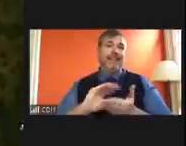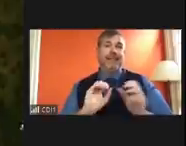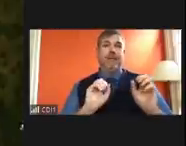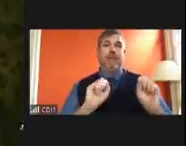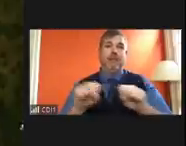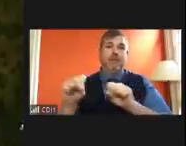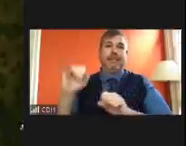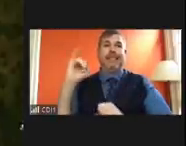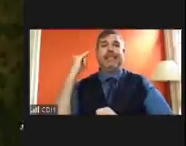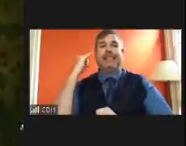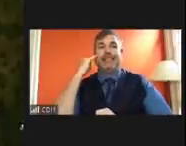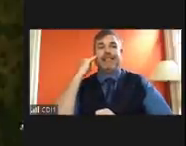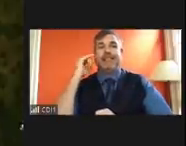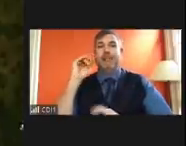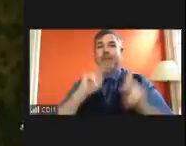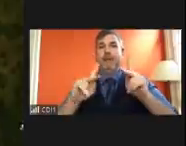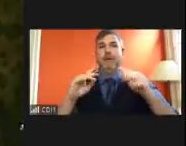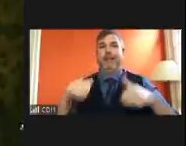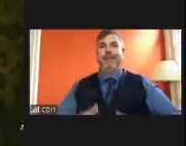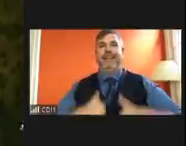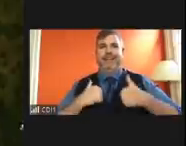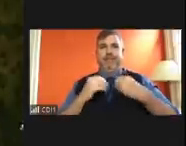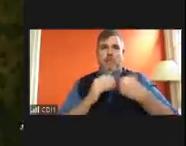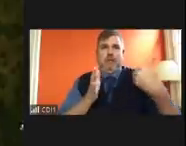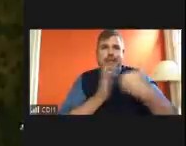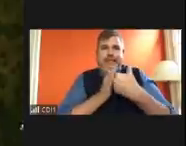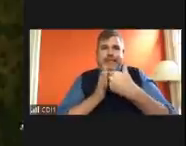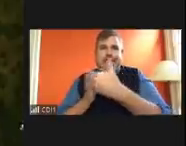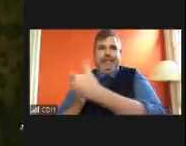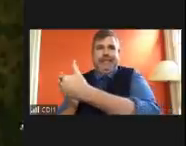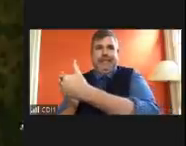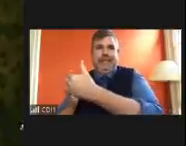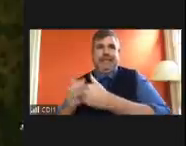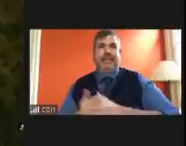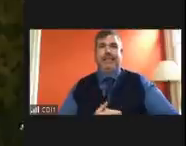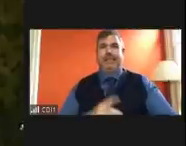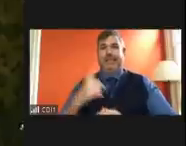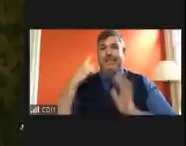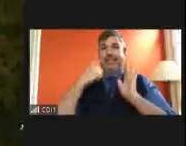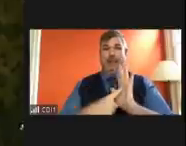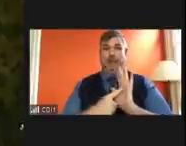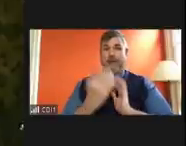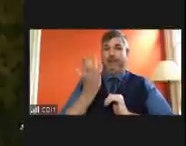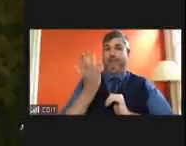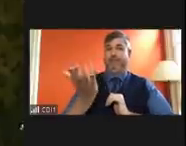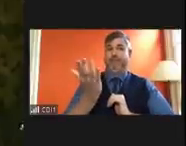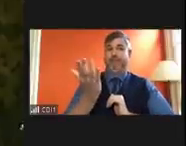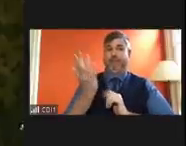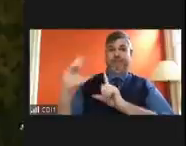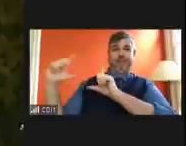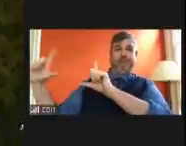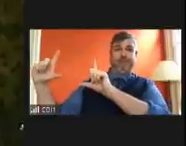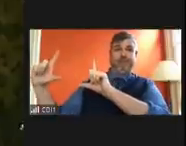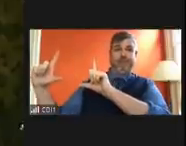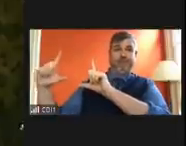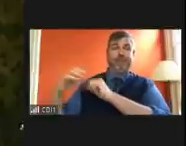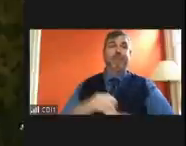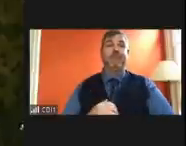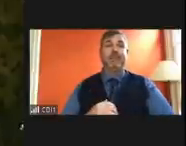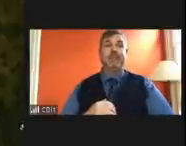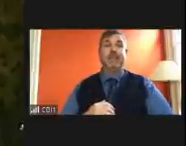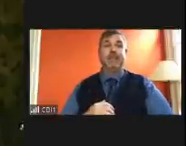For example, out here, it's very easy to implement social distancing. Next